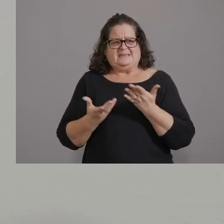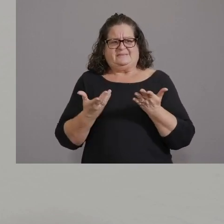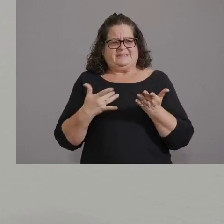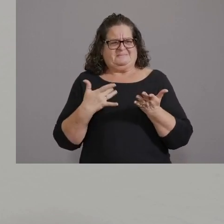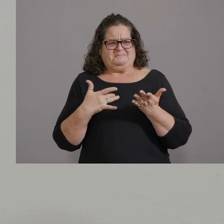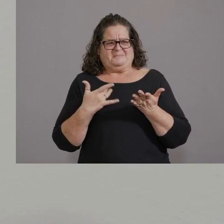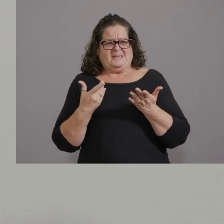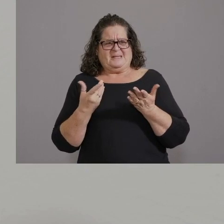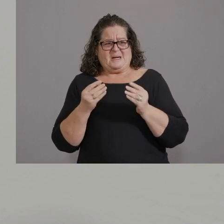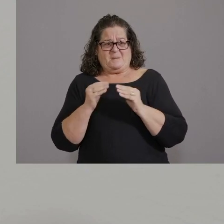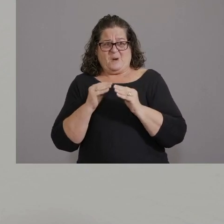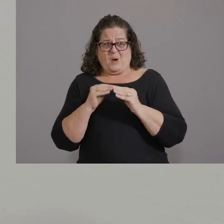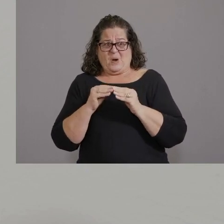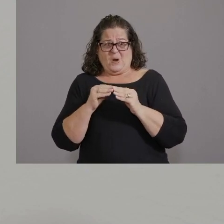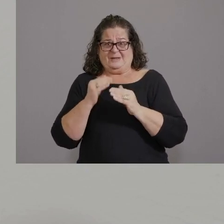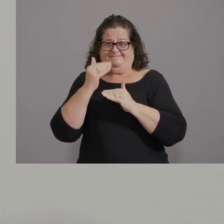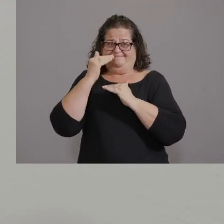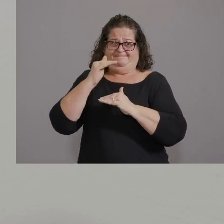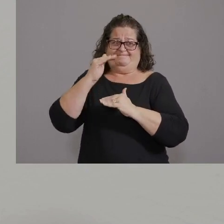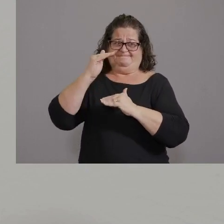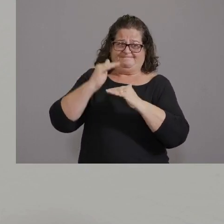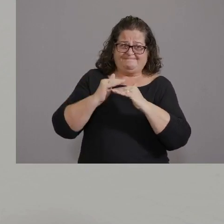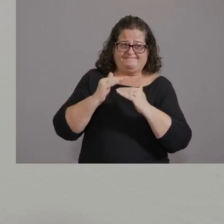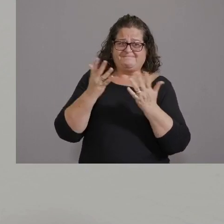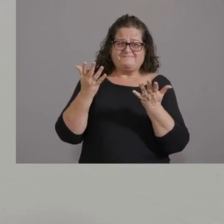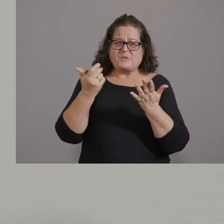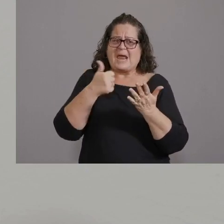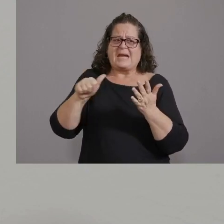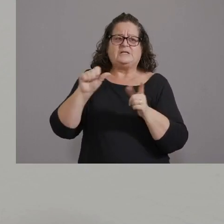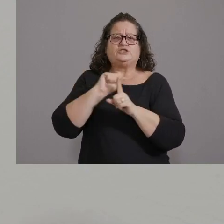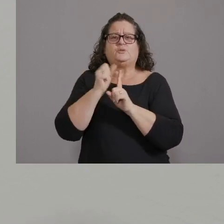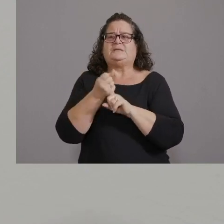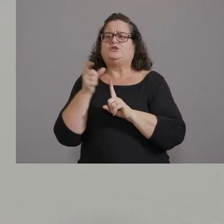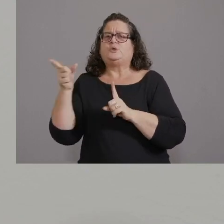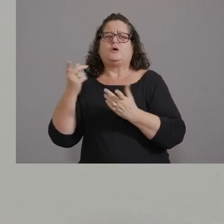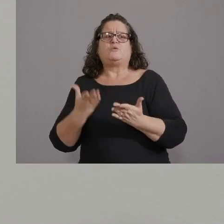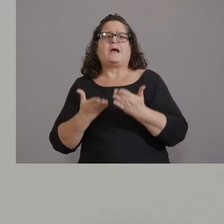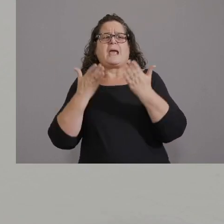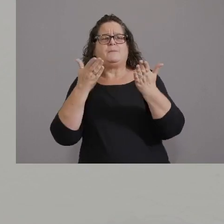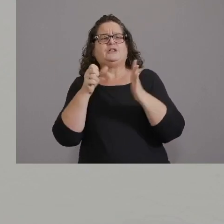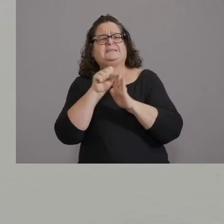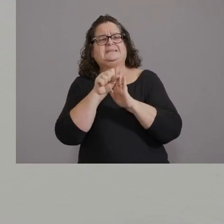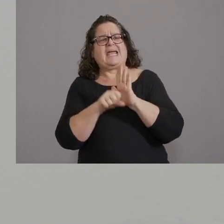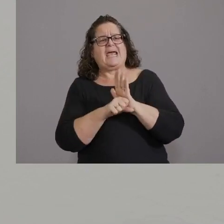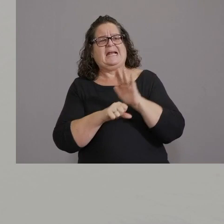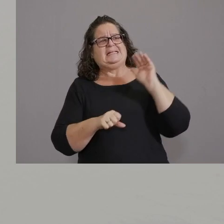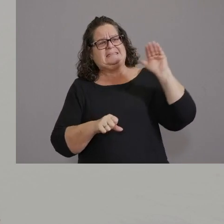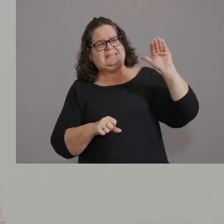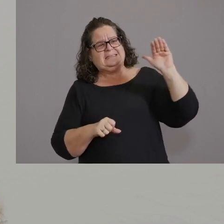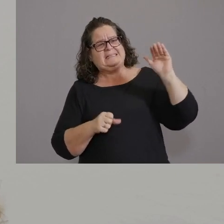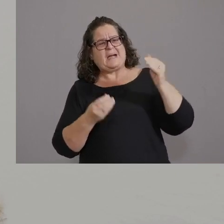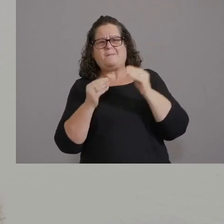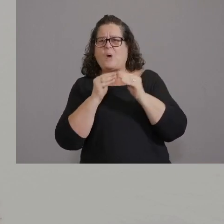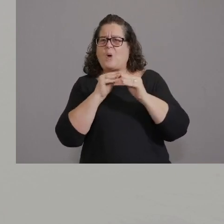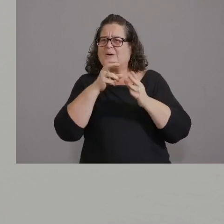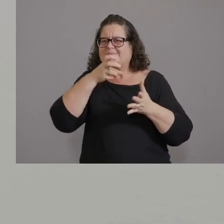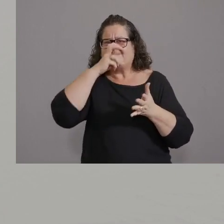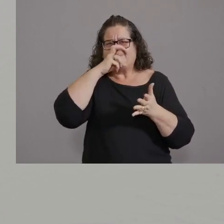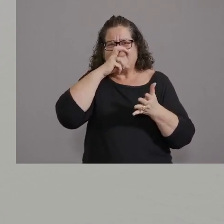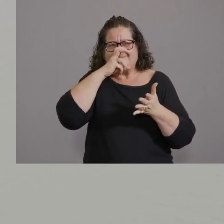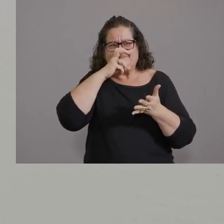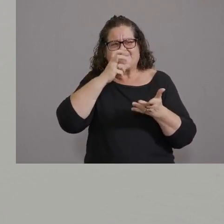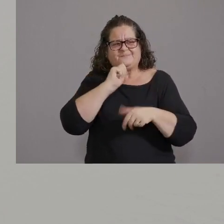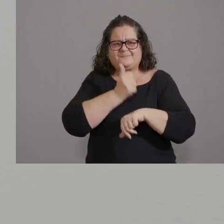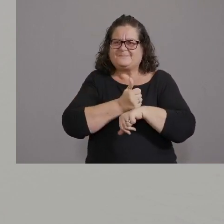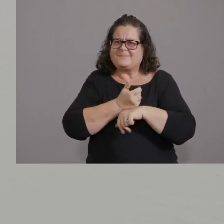any scenario at this point that you would recommend or the state would impose new or more stringent measures? So that's a really